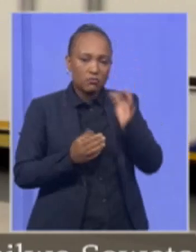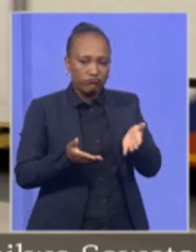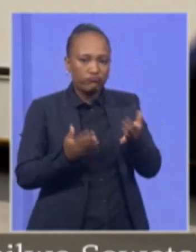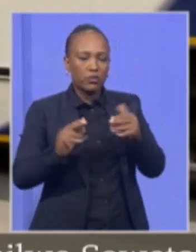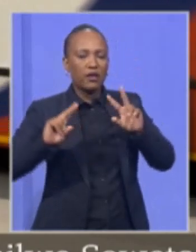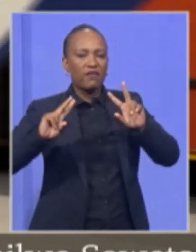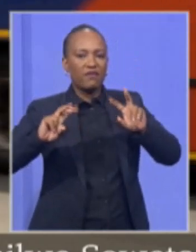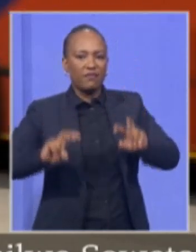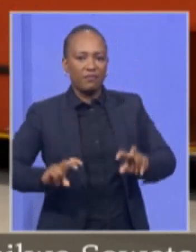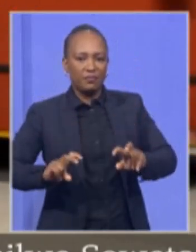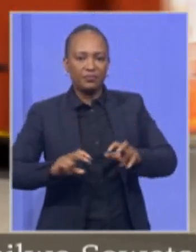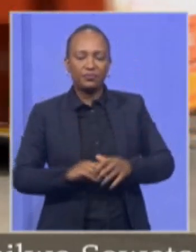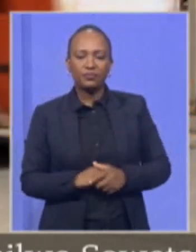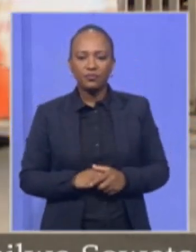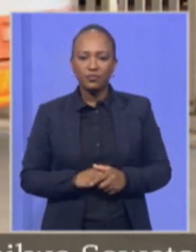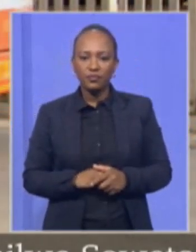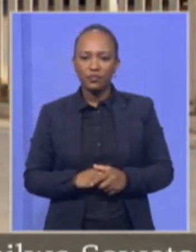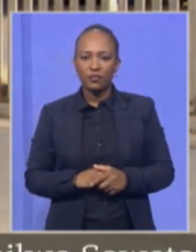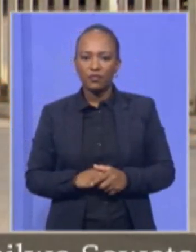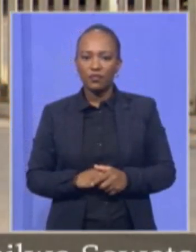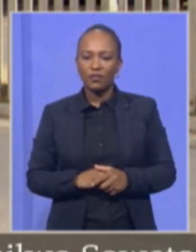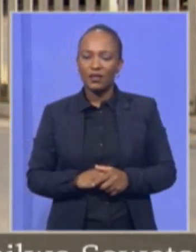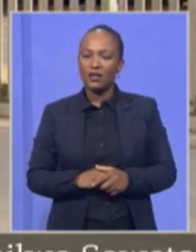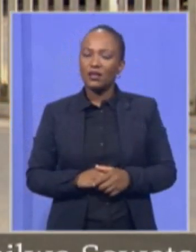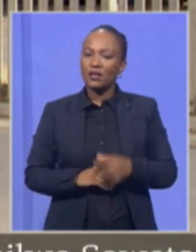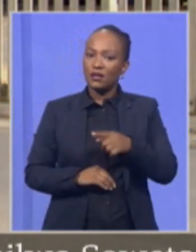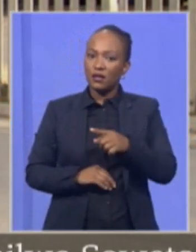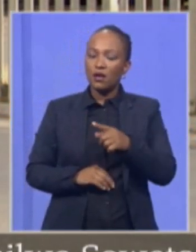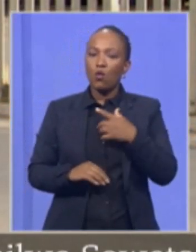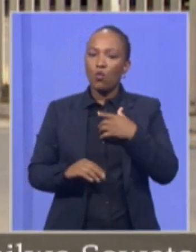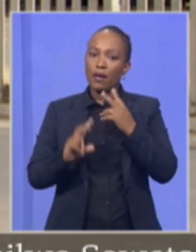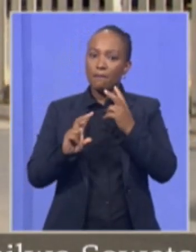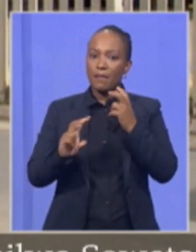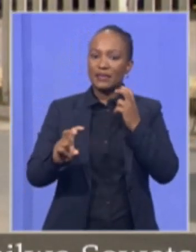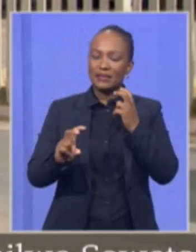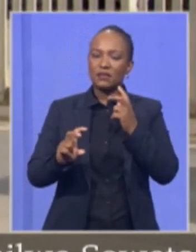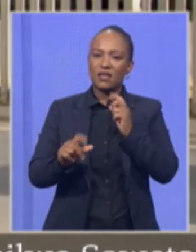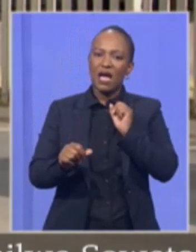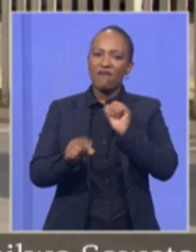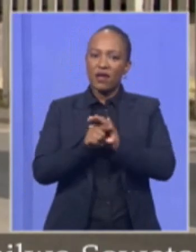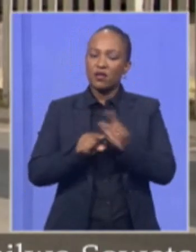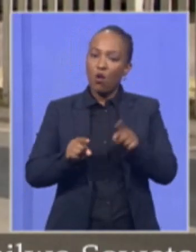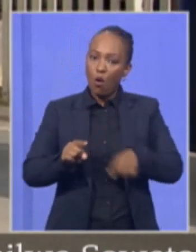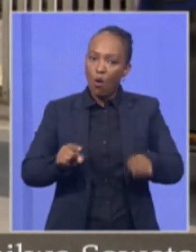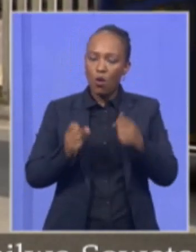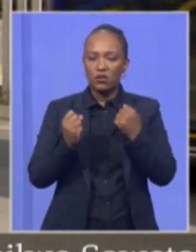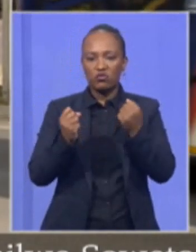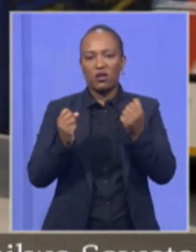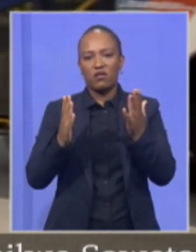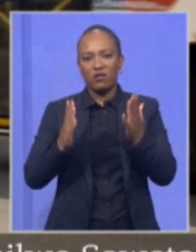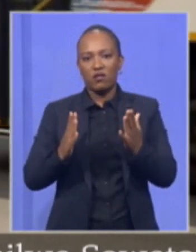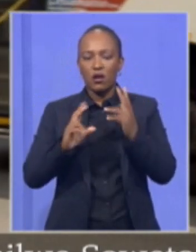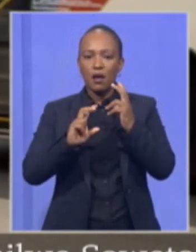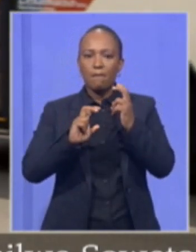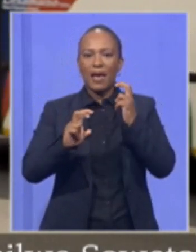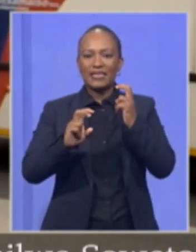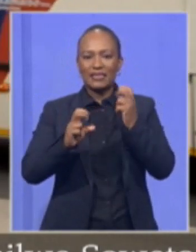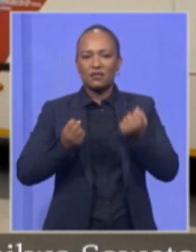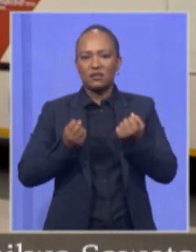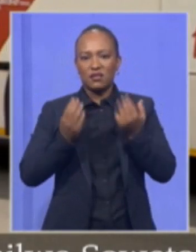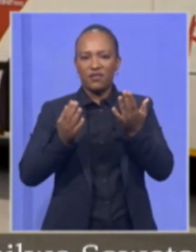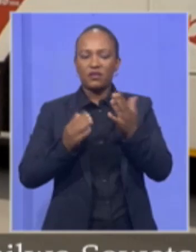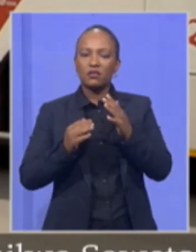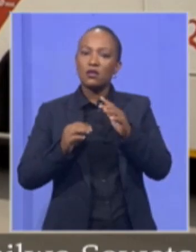investigation. Go se kgonthišege mabapi le tiragalo ye go ama baotledi ba Rea Vaya gampe. Ditirelo tša dibese di ile tša emišwa